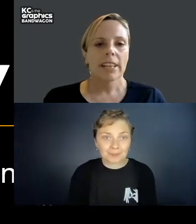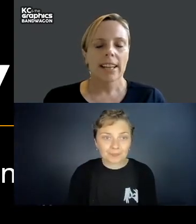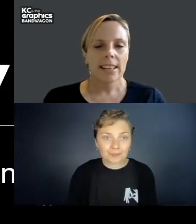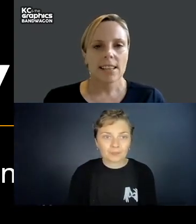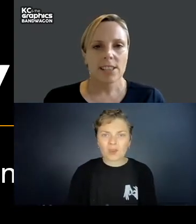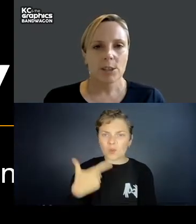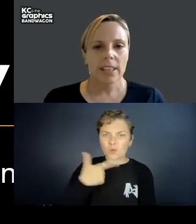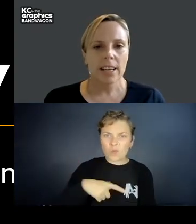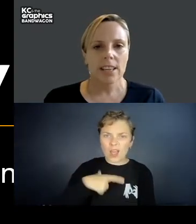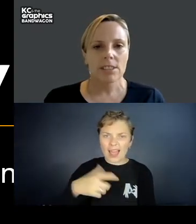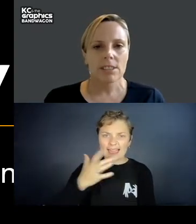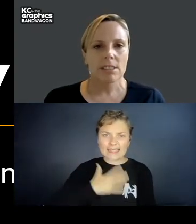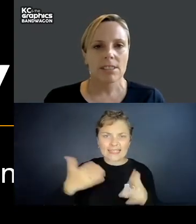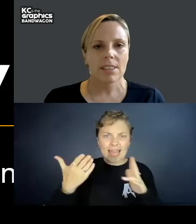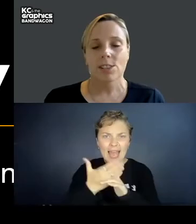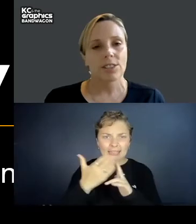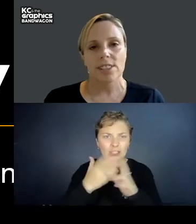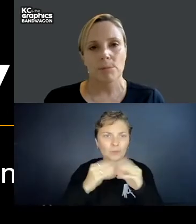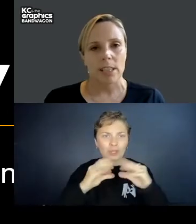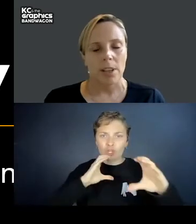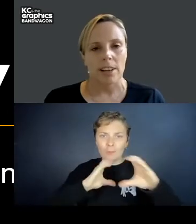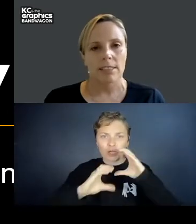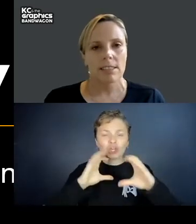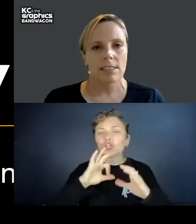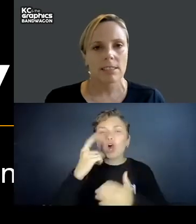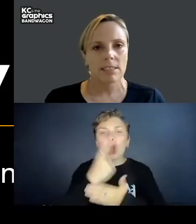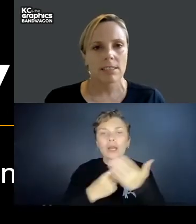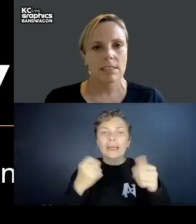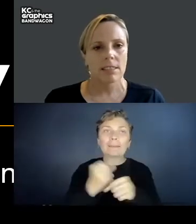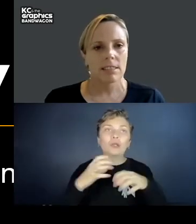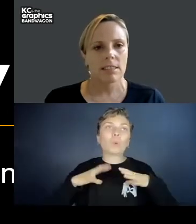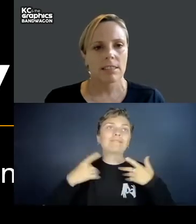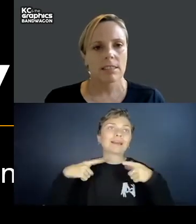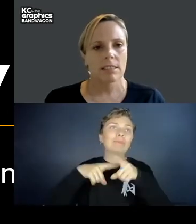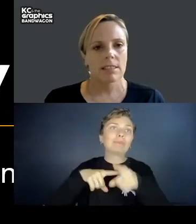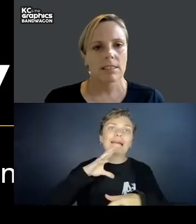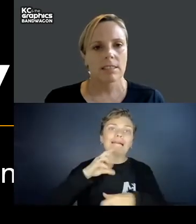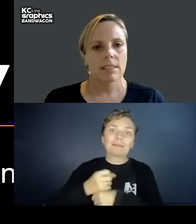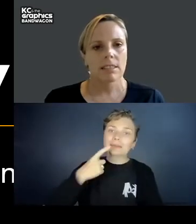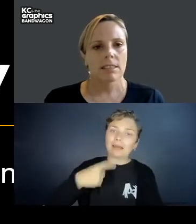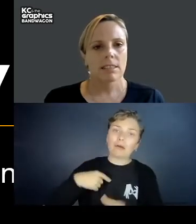why we need access in communications, and it's not just to meet compliance.